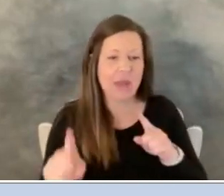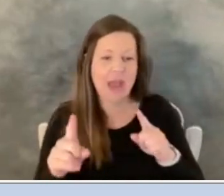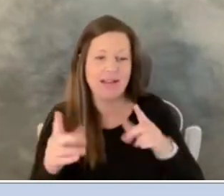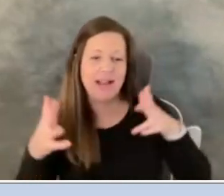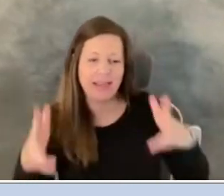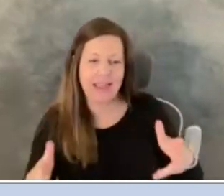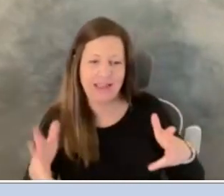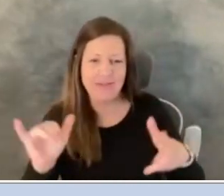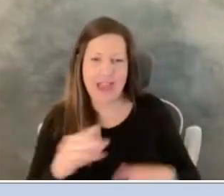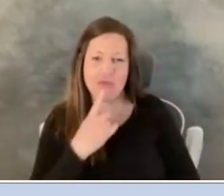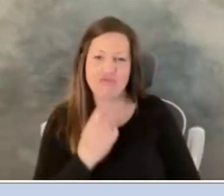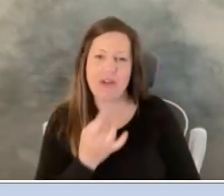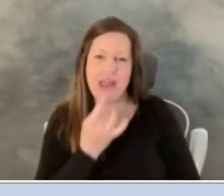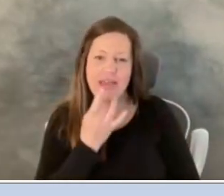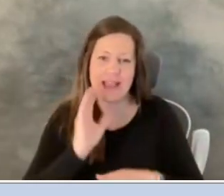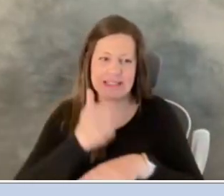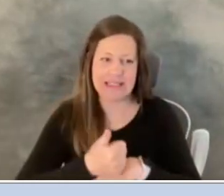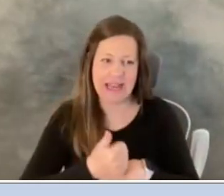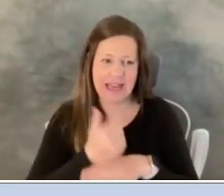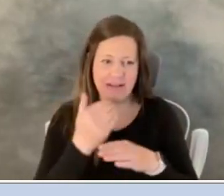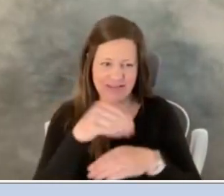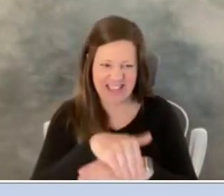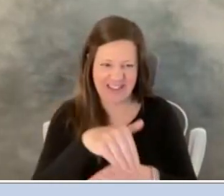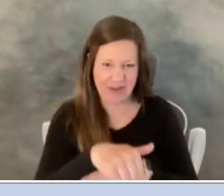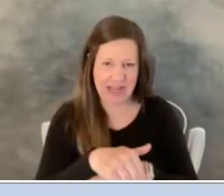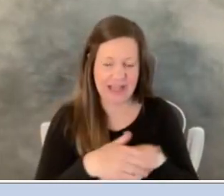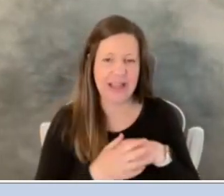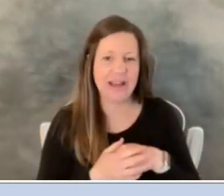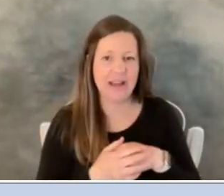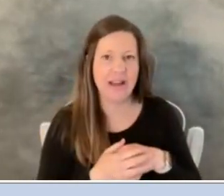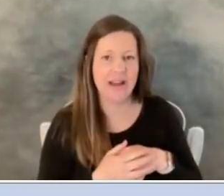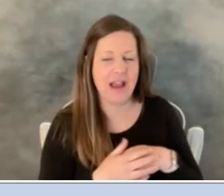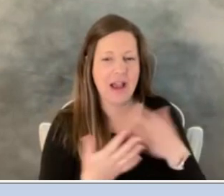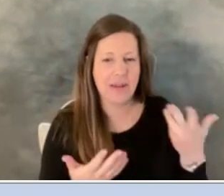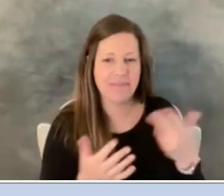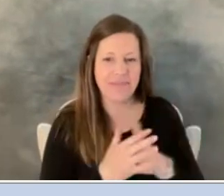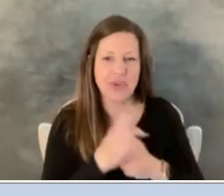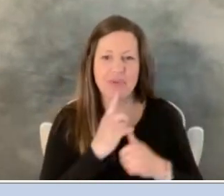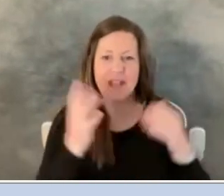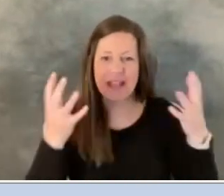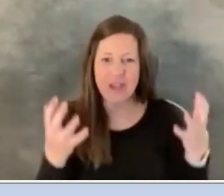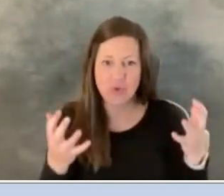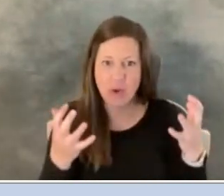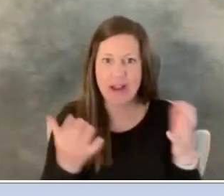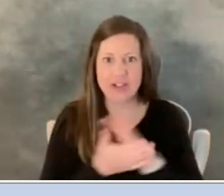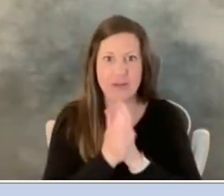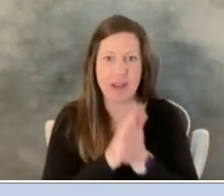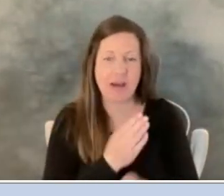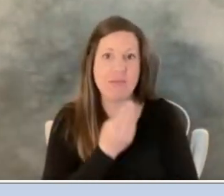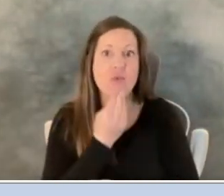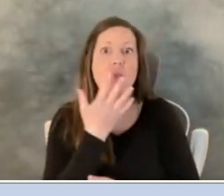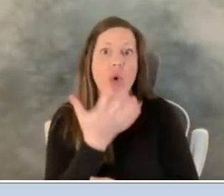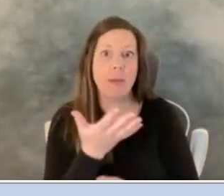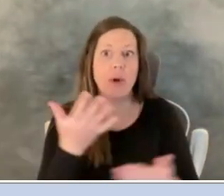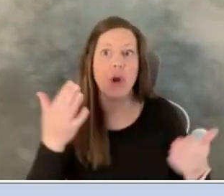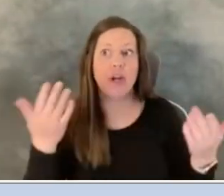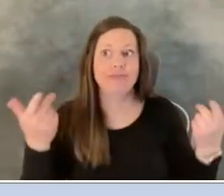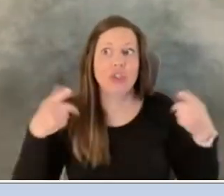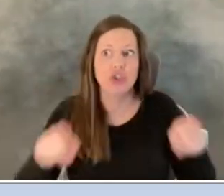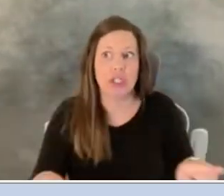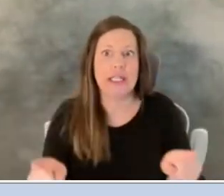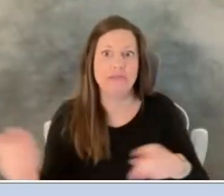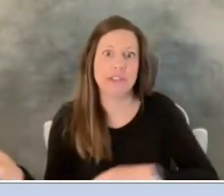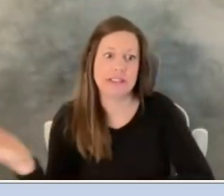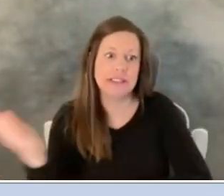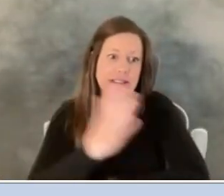You should actually adjust it so as the day goes down, it automatically adjusts to warmer tones. But still an hour before